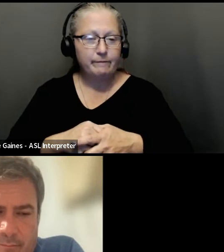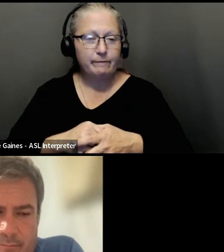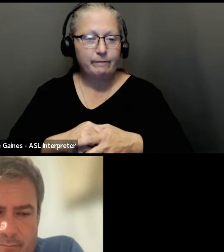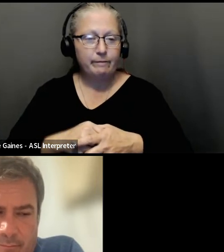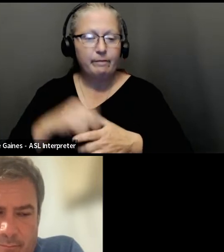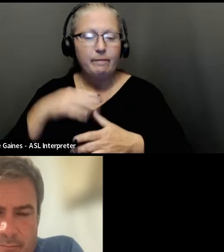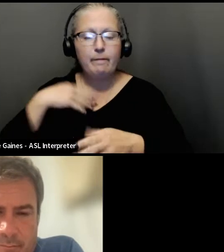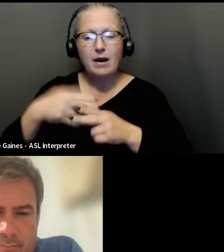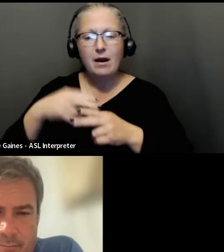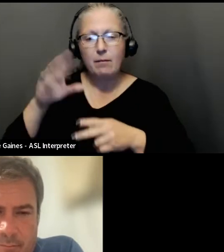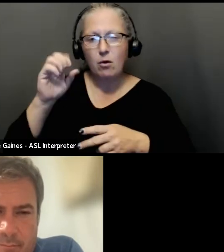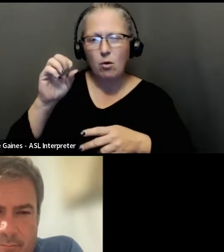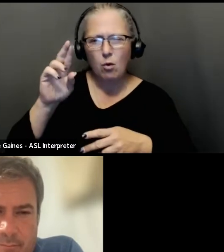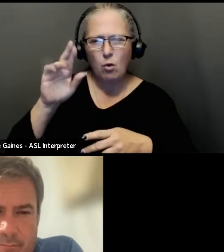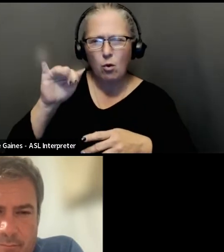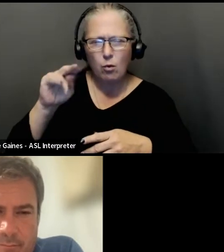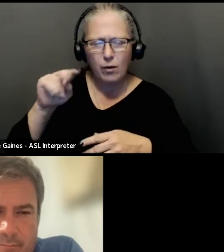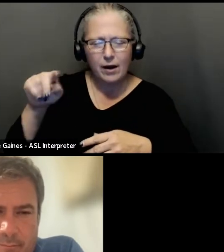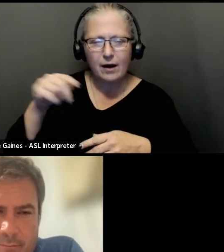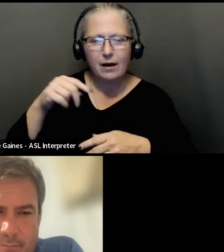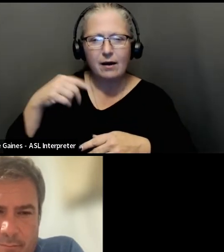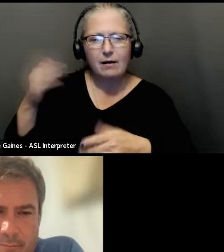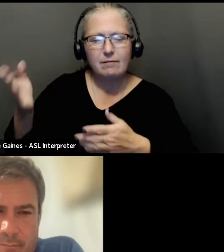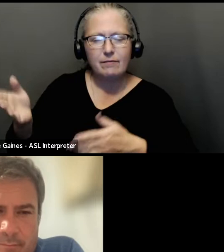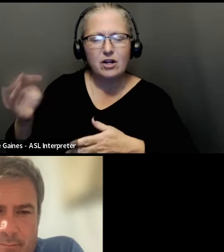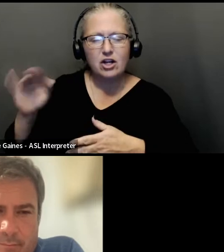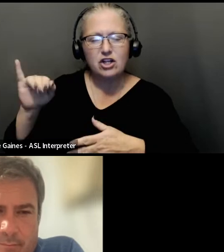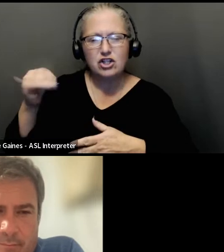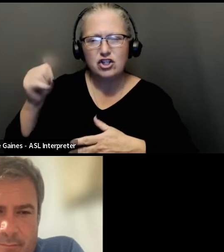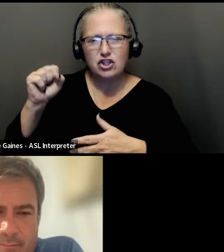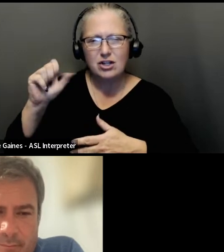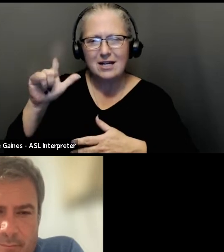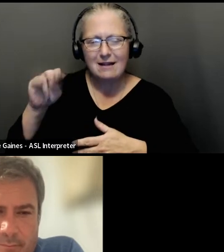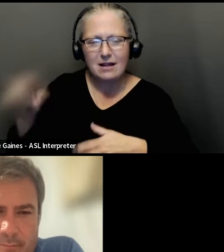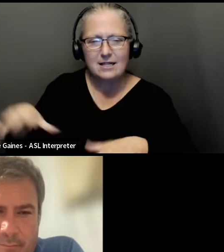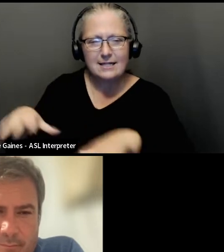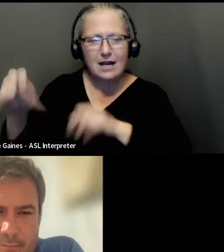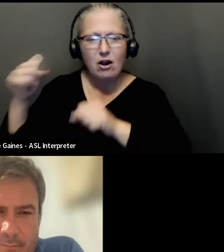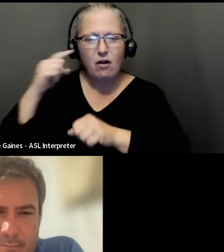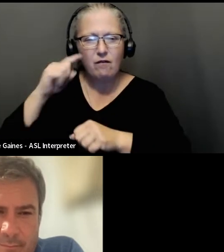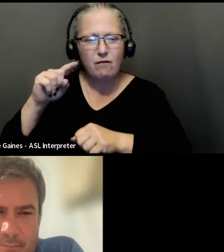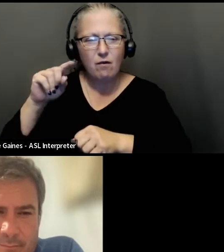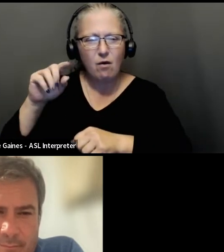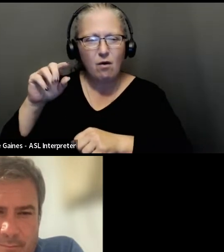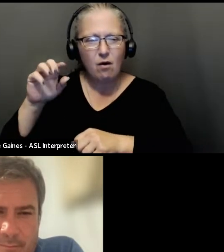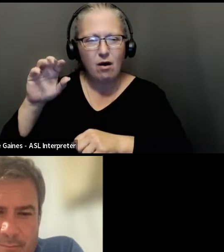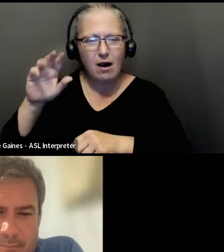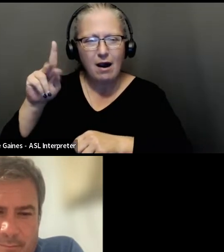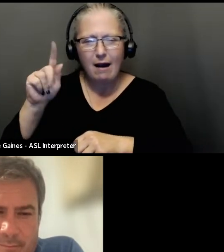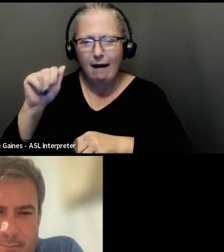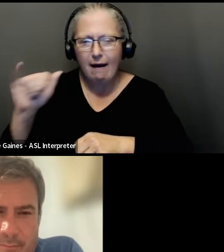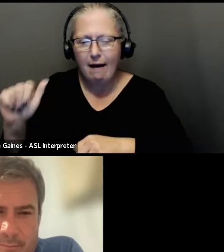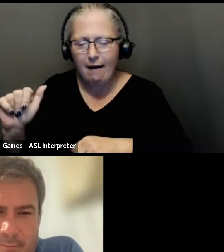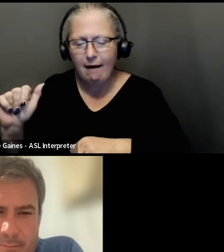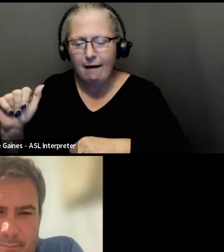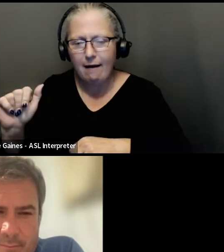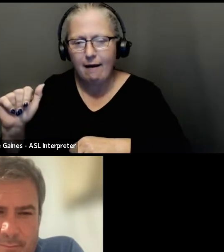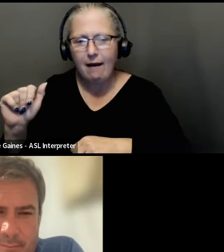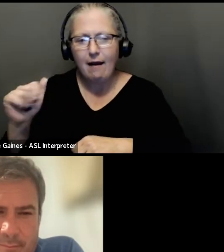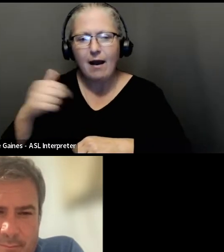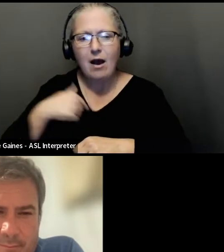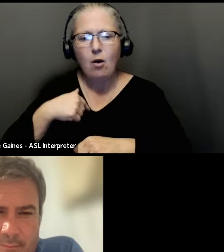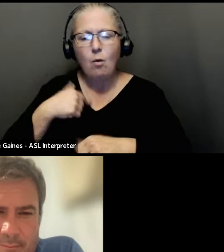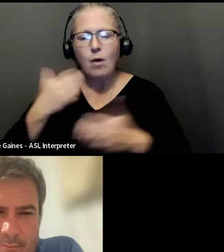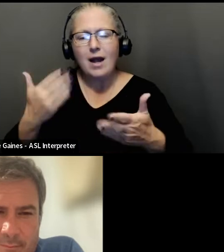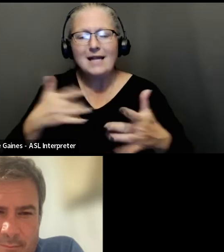My name is Corinne Suherman, and this is Jasleen Lai. She's taking over for Kaya Jimenez today. We are excited to